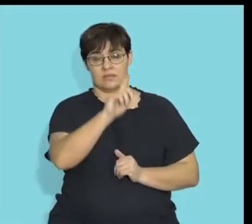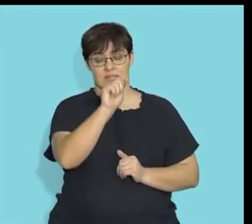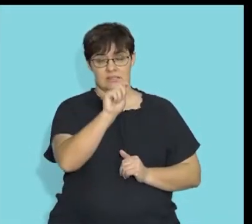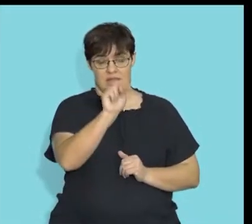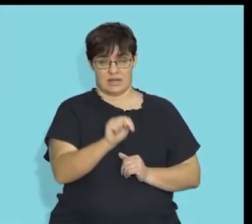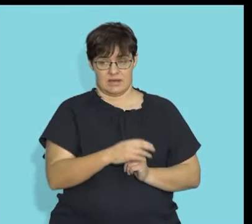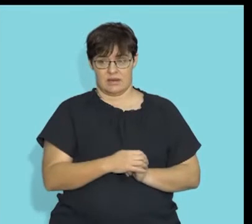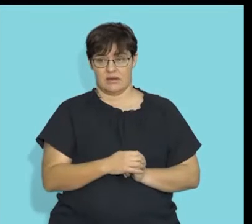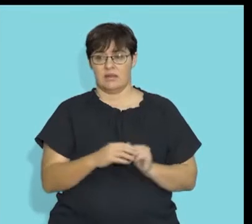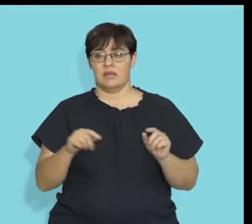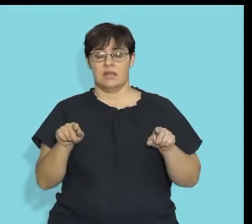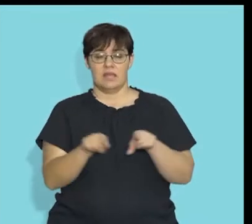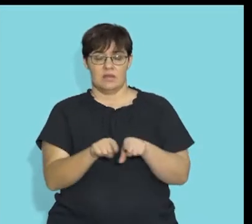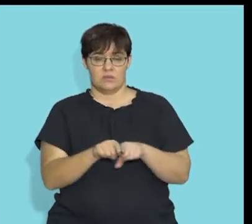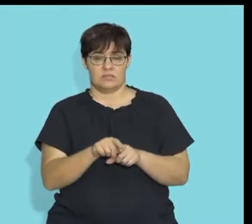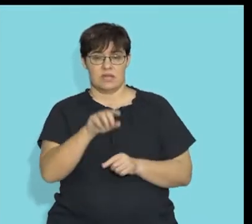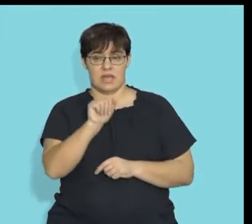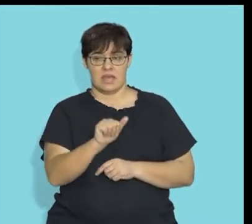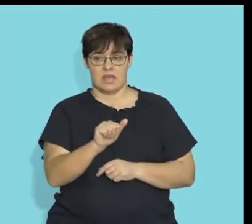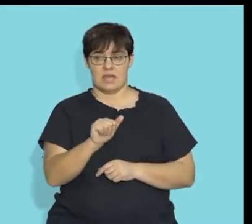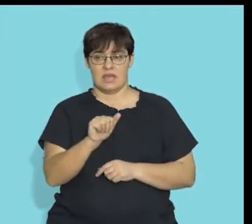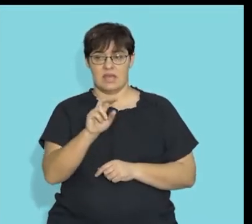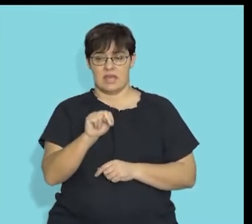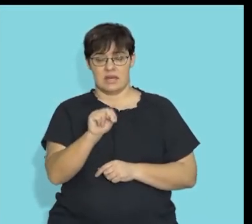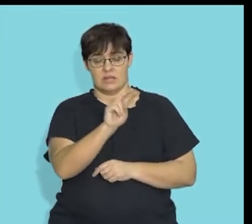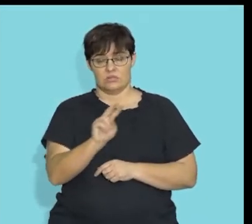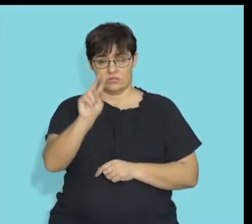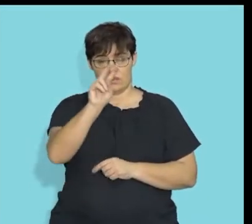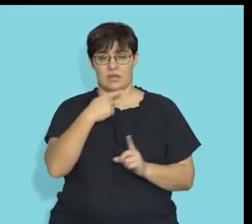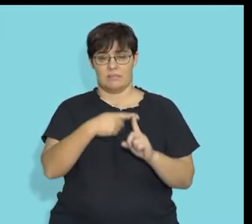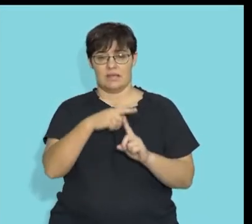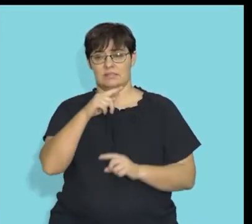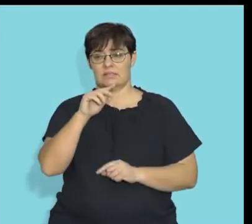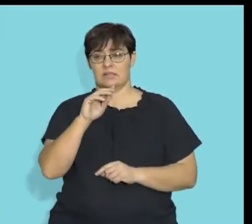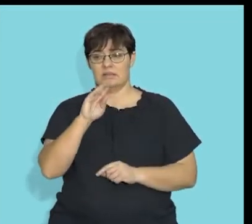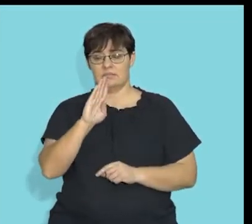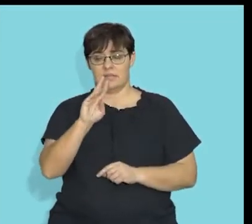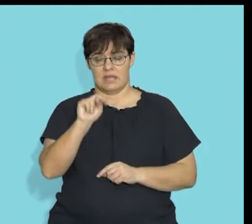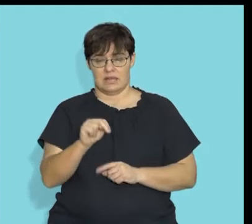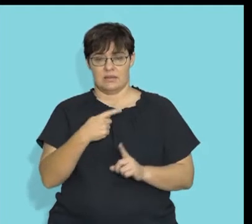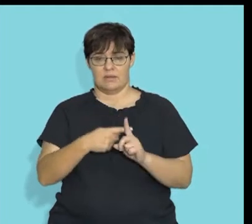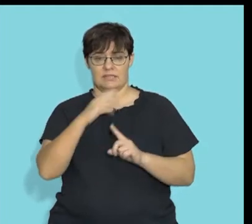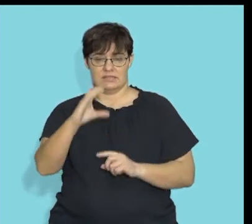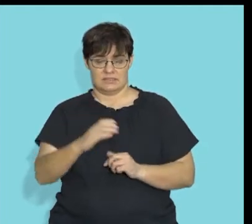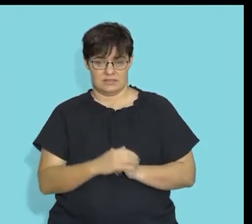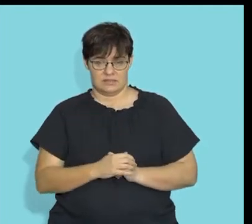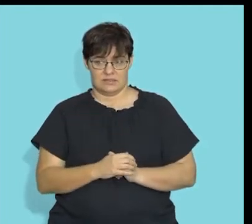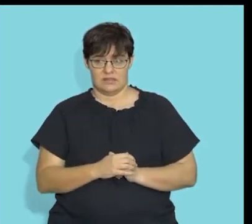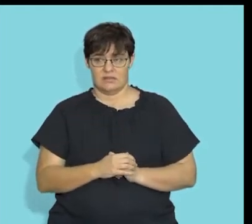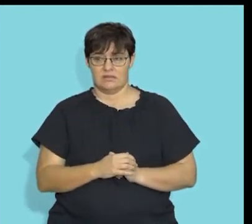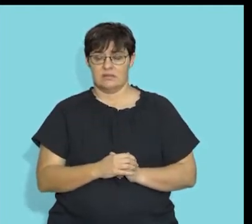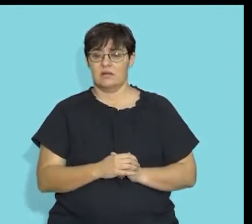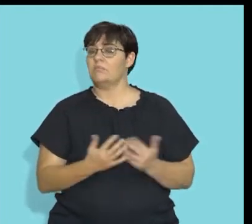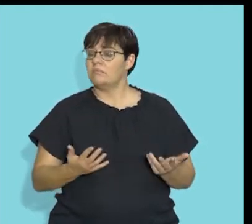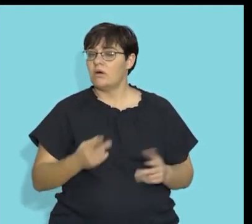So it's Tn is equal to An squared plus Bn plus C. But